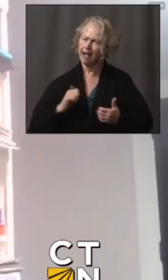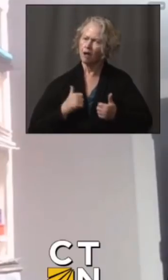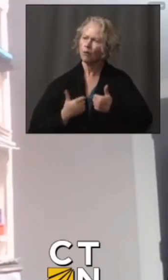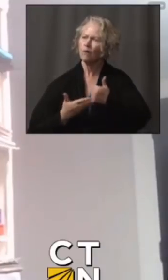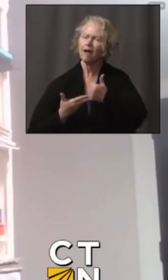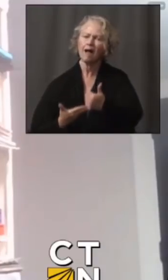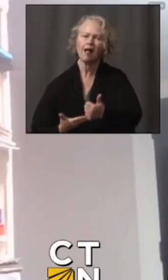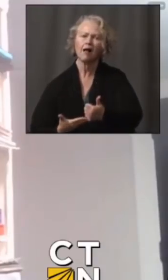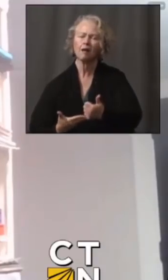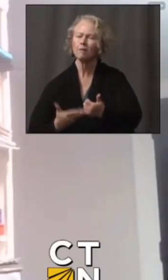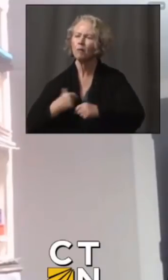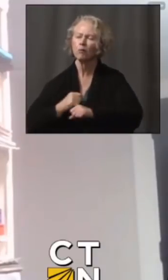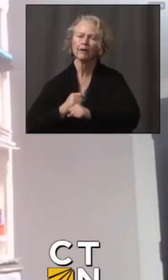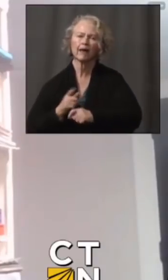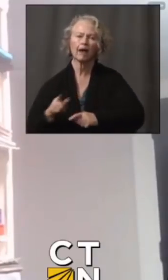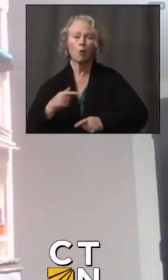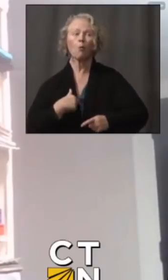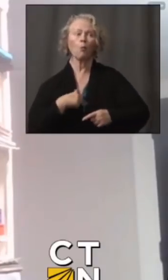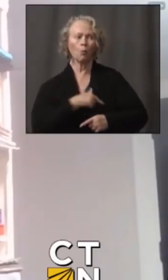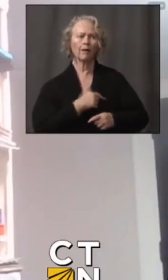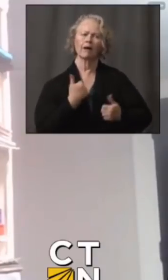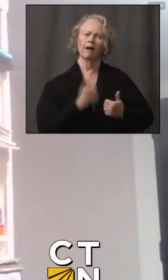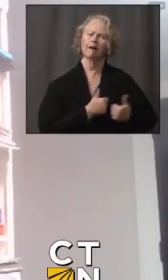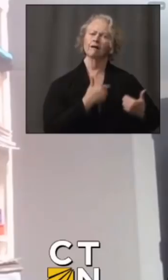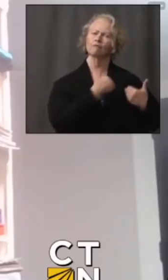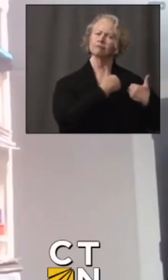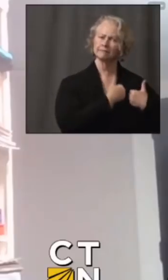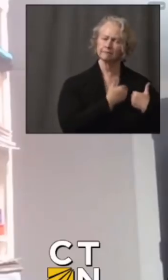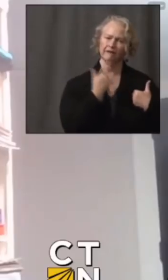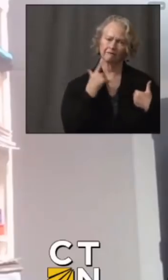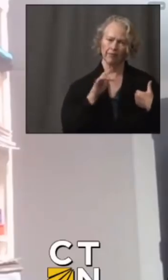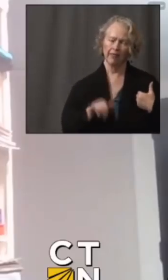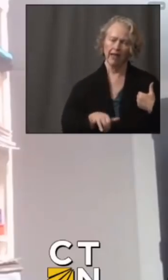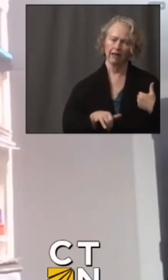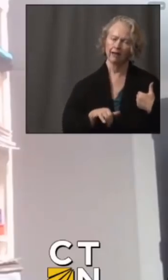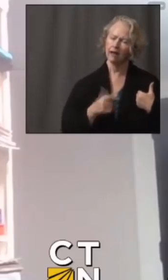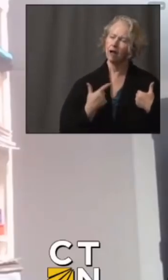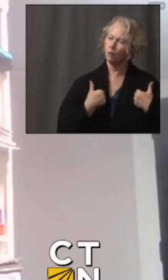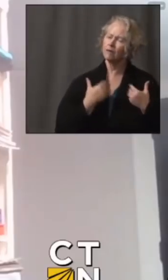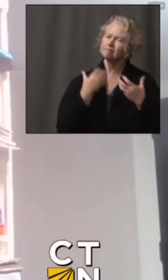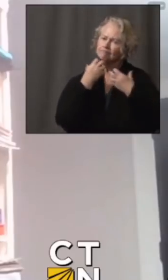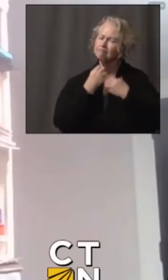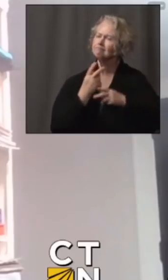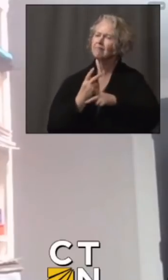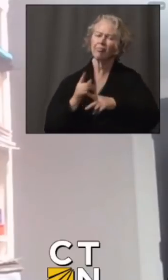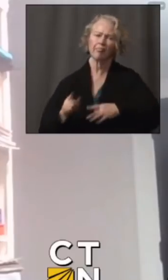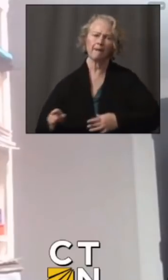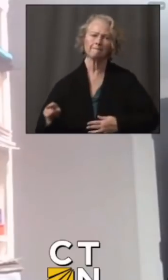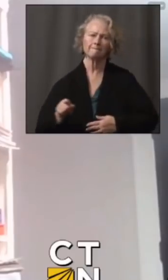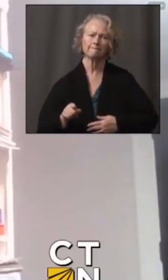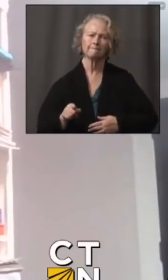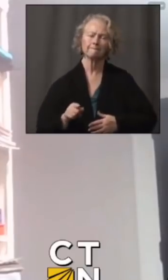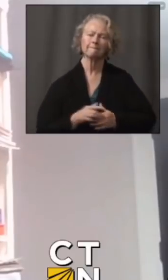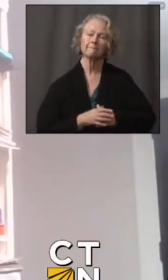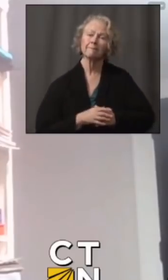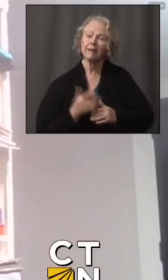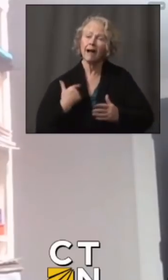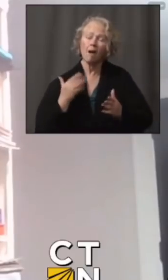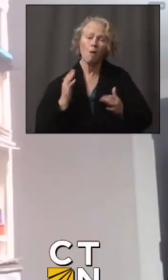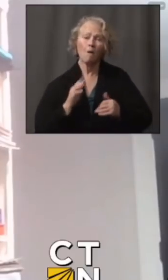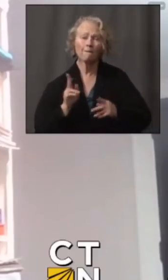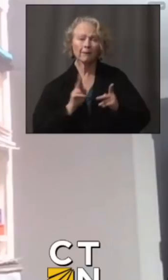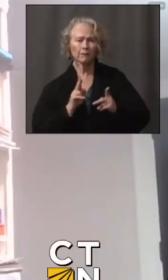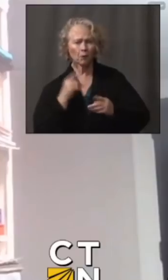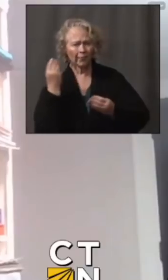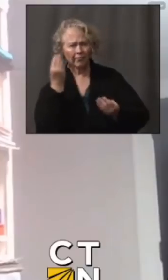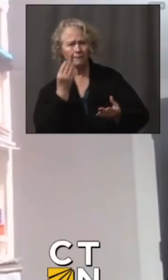protecting them. We all have a role in doing that. And it's looking out for them that is, I hope people will keep in